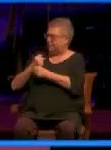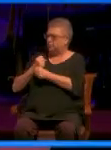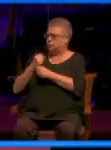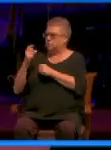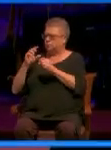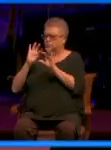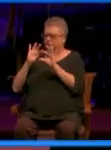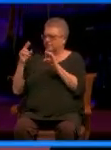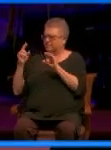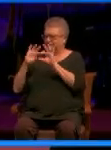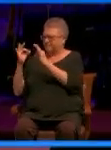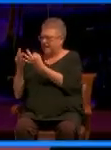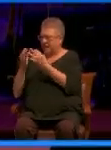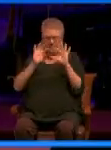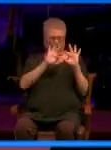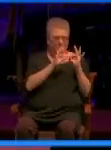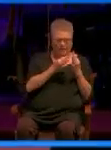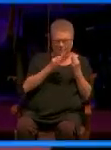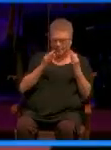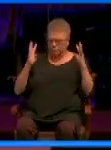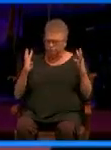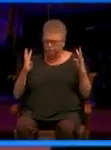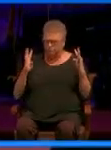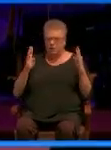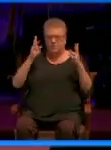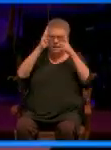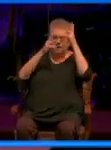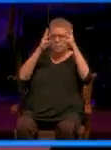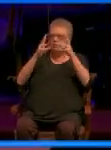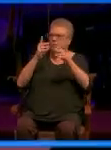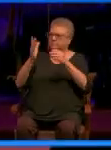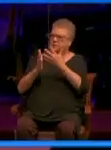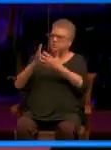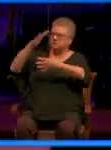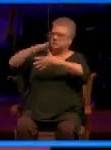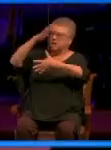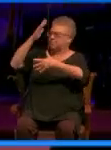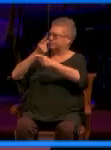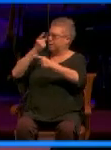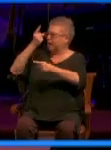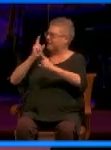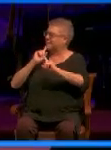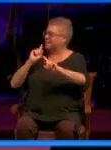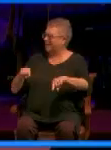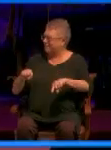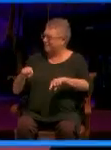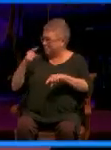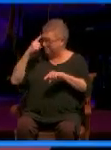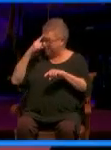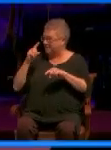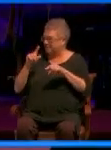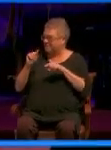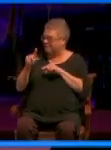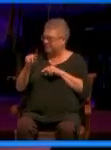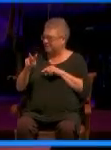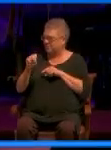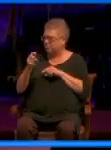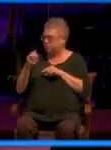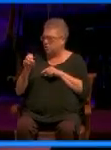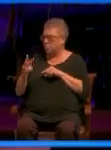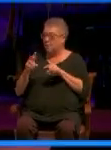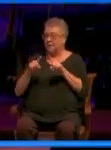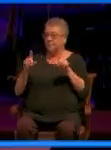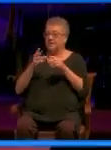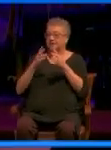together trying to come up with the top five answers or top 10 answers. You may think of famous feuds in history